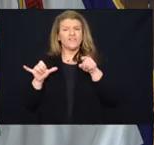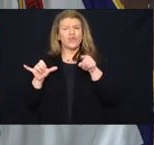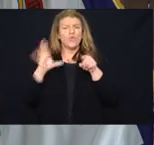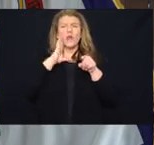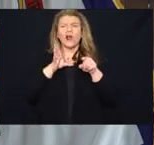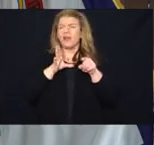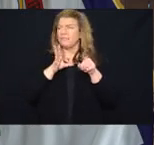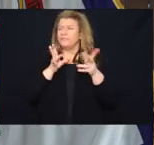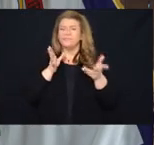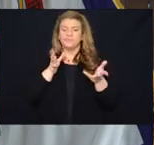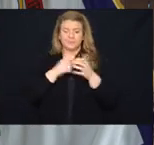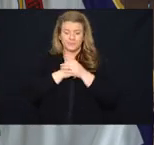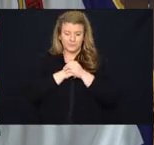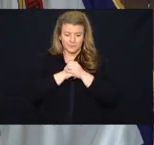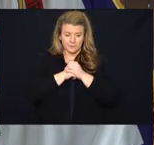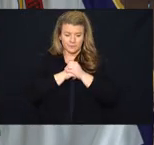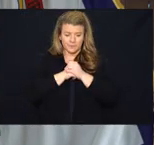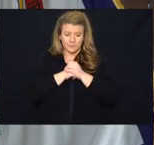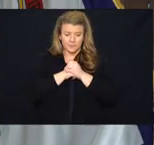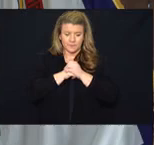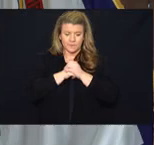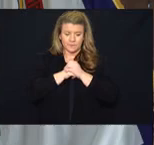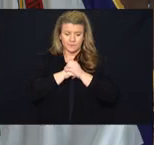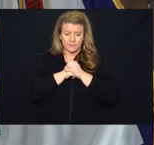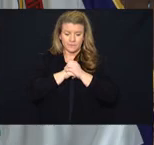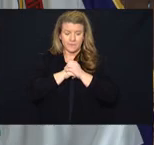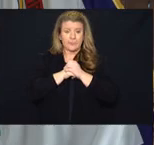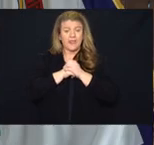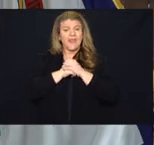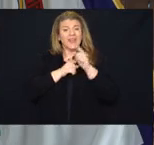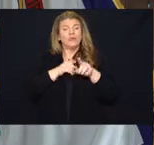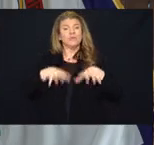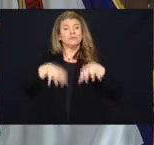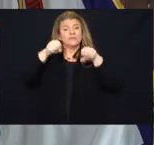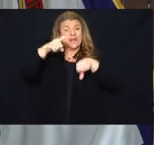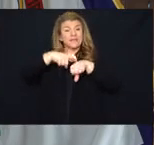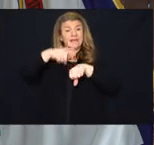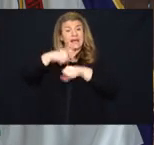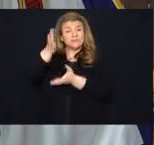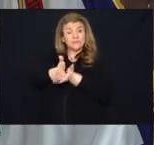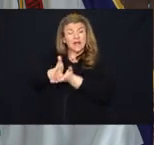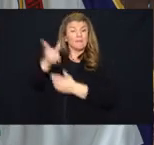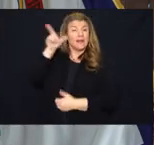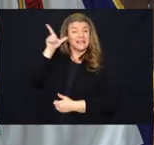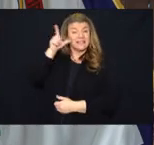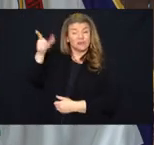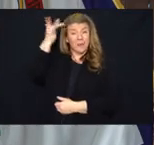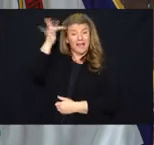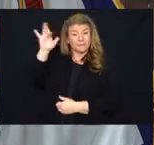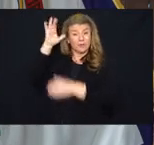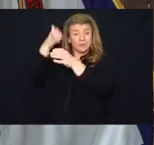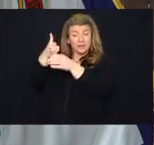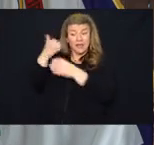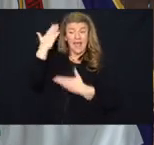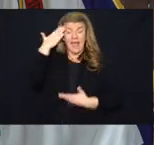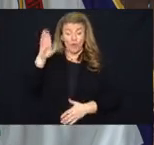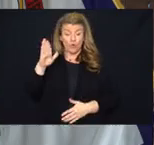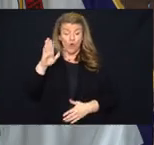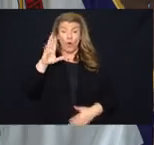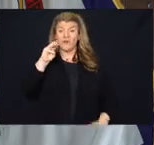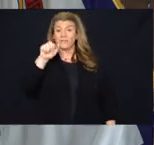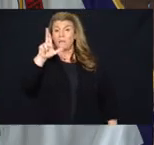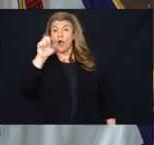if you'll just stop and listen to these experts, I don't know if it was Dr. Marsh or General Hoyer. I think General